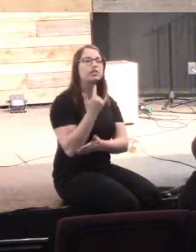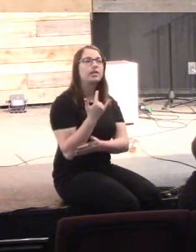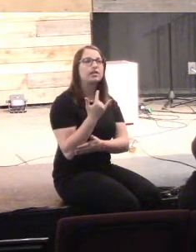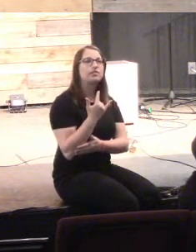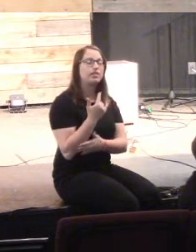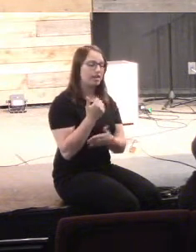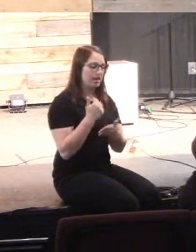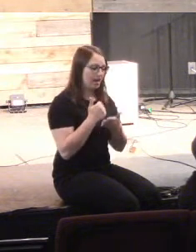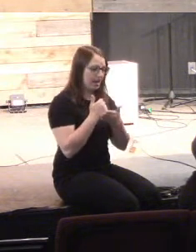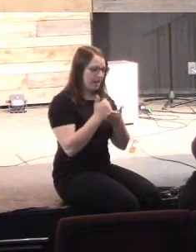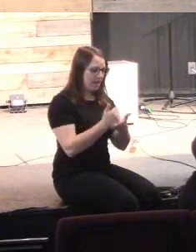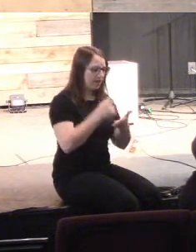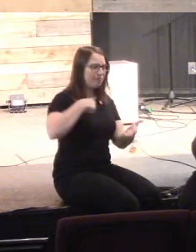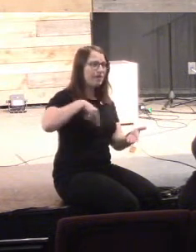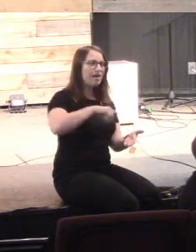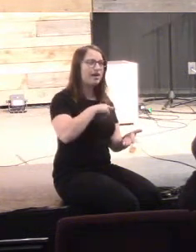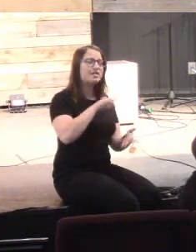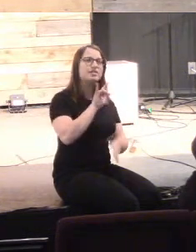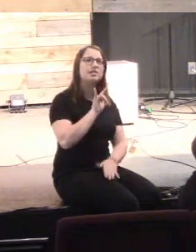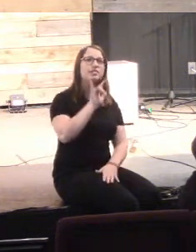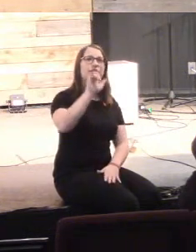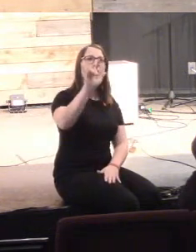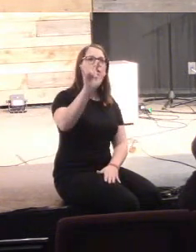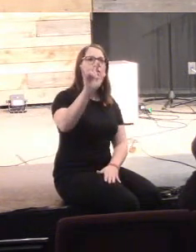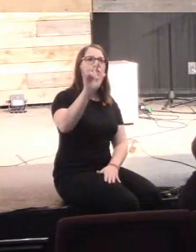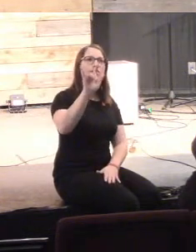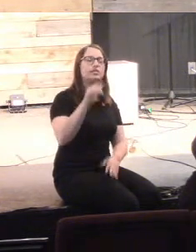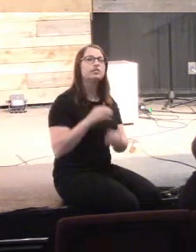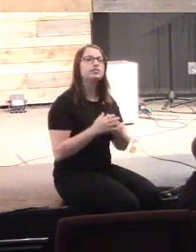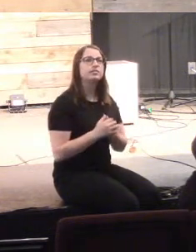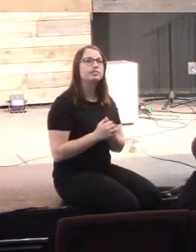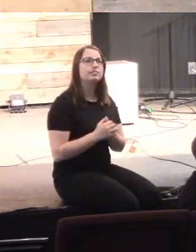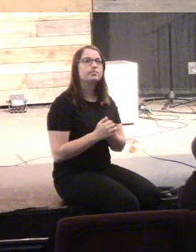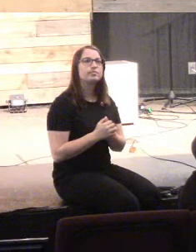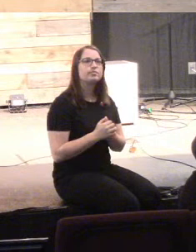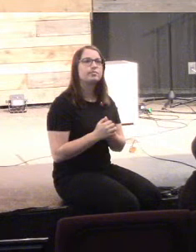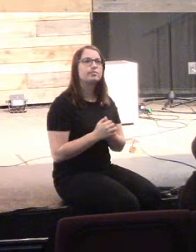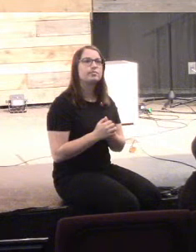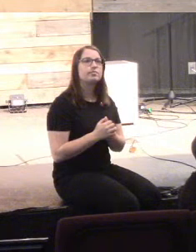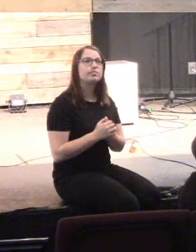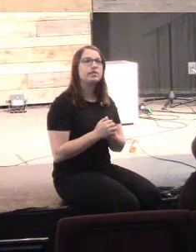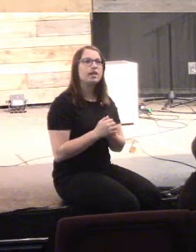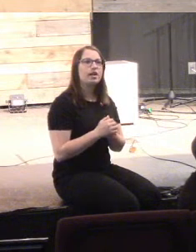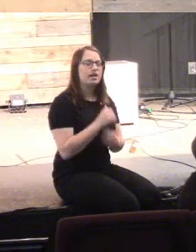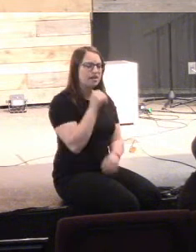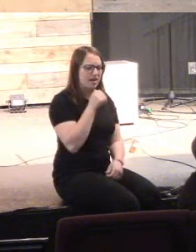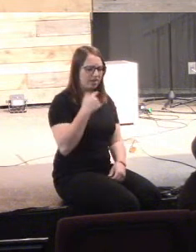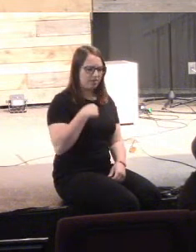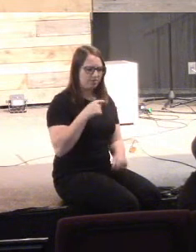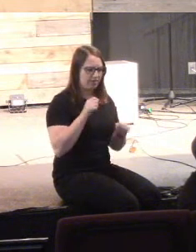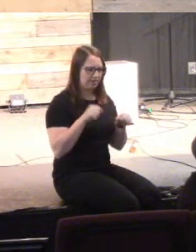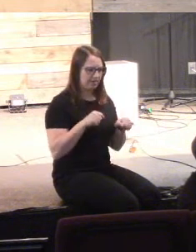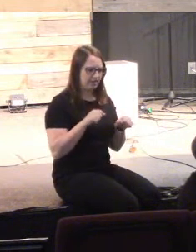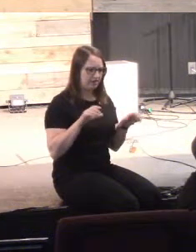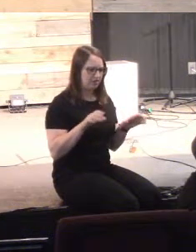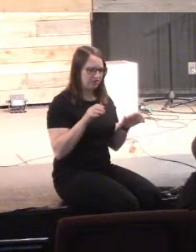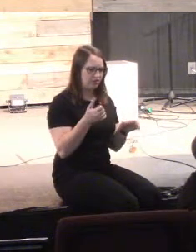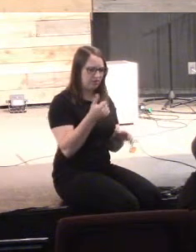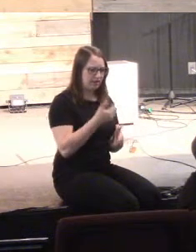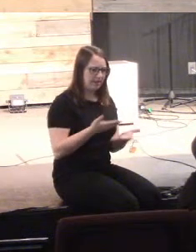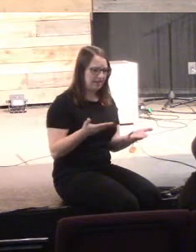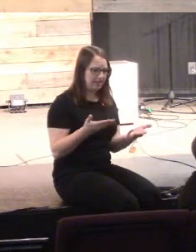you. Help us not return the favor in the sense that we could do anything to earn it, but help us